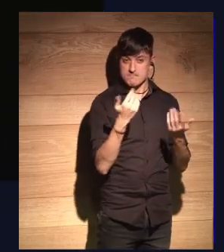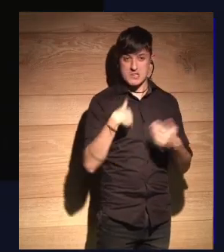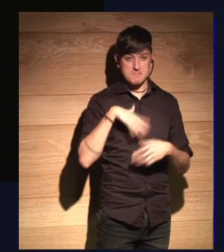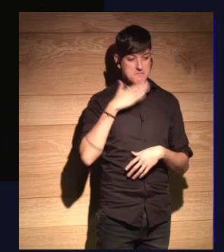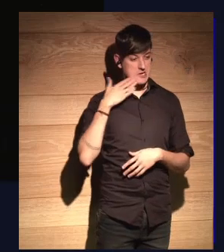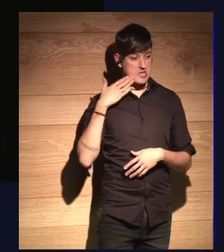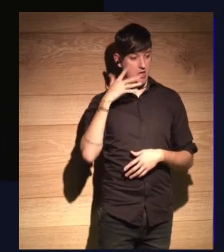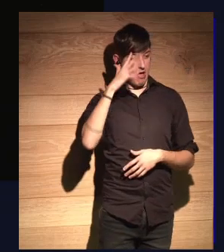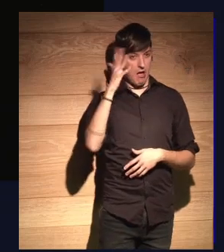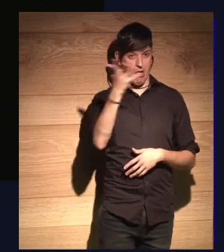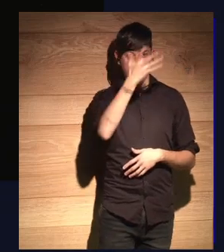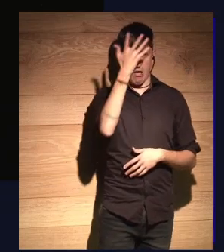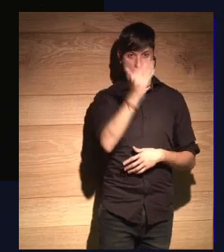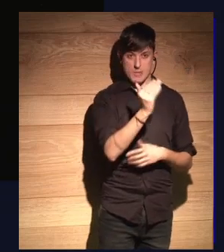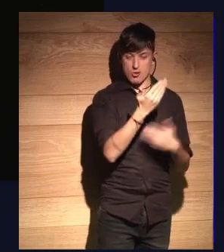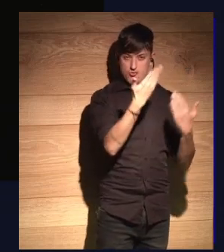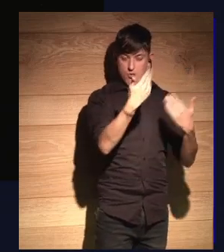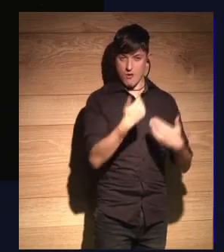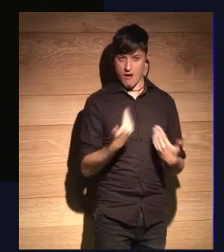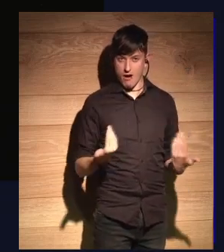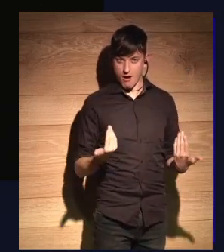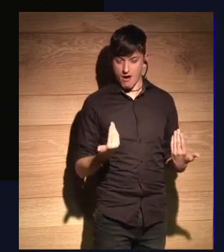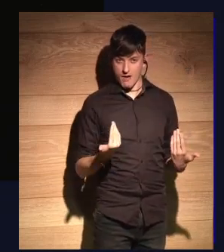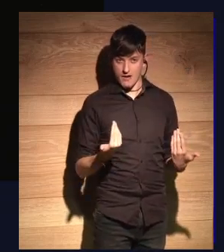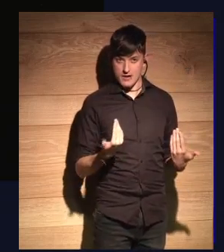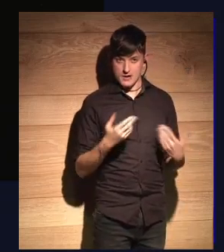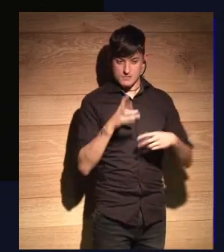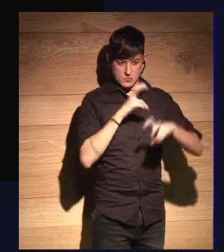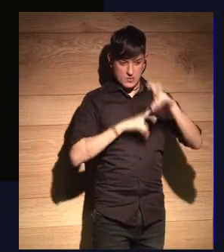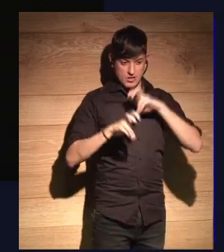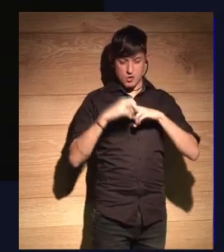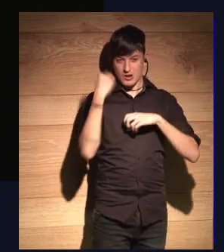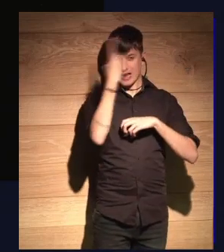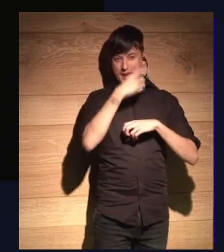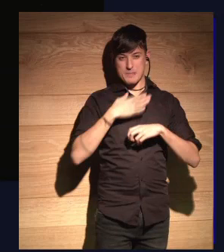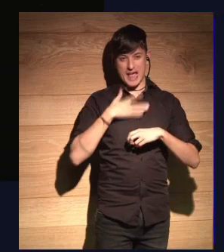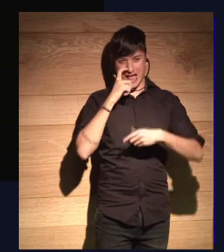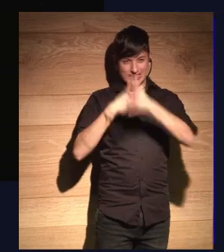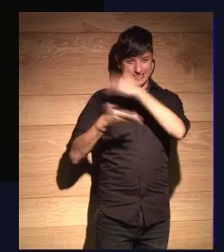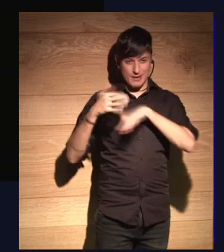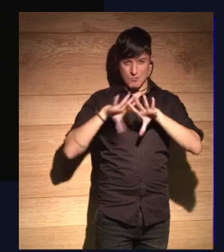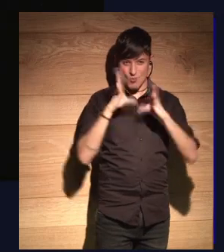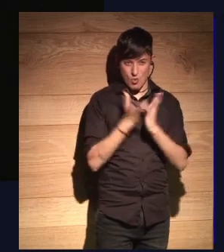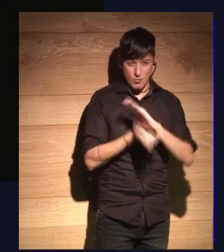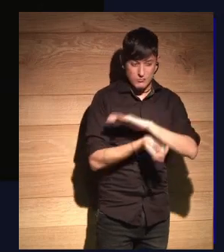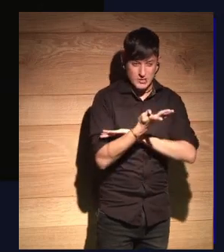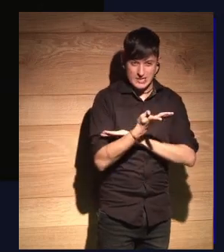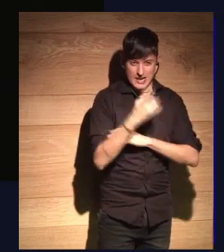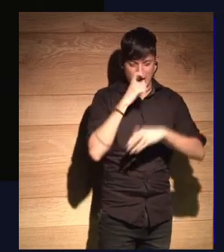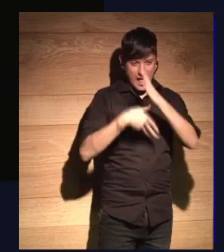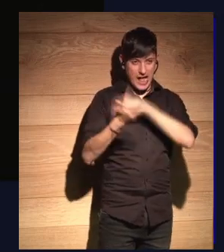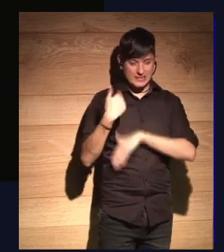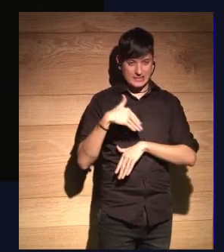had before the world was made. What if I look upon a man as though on